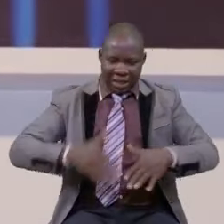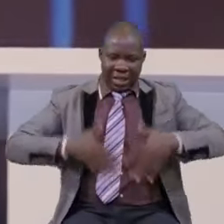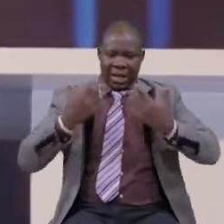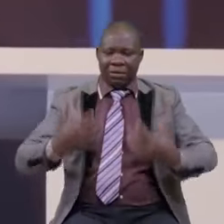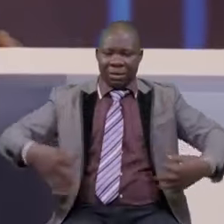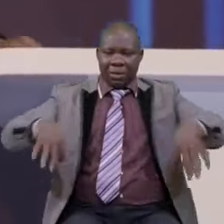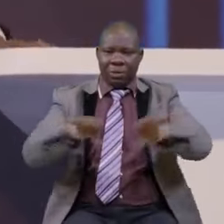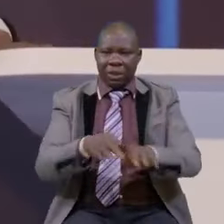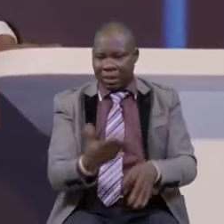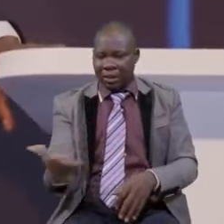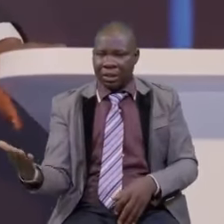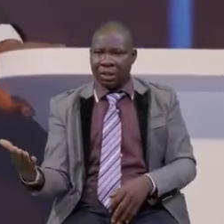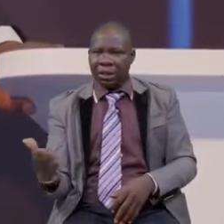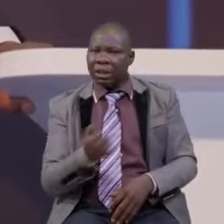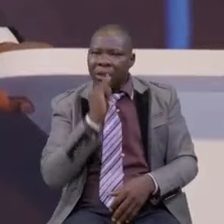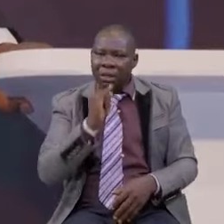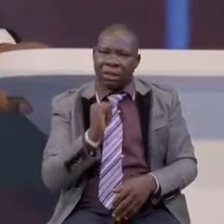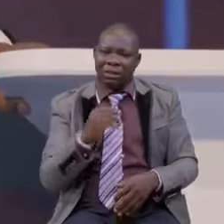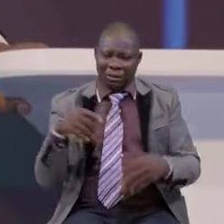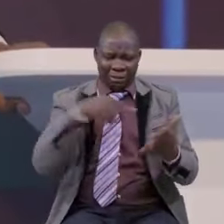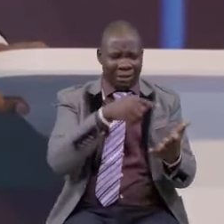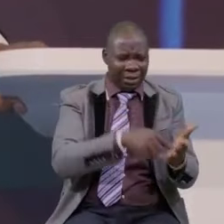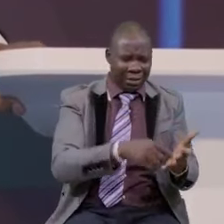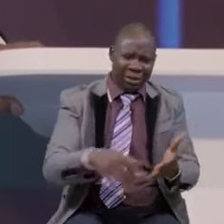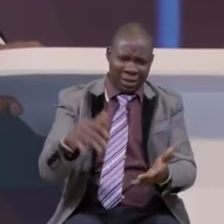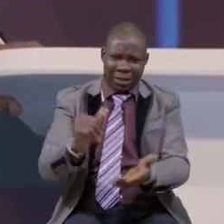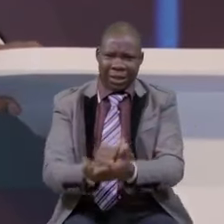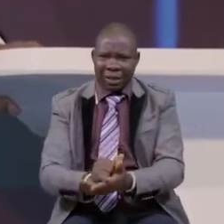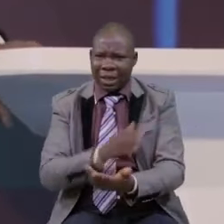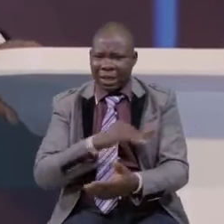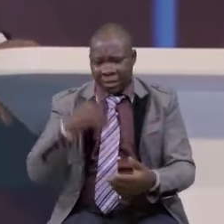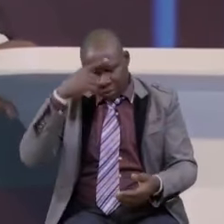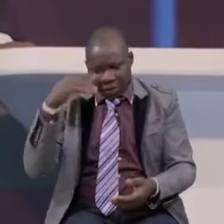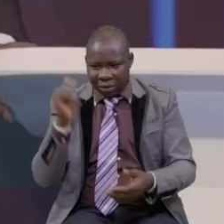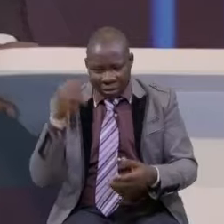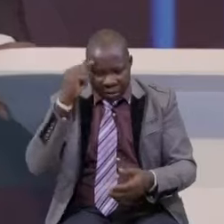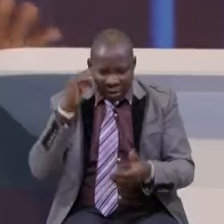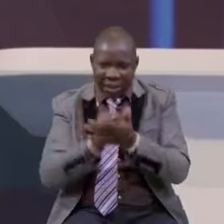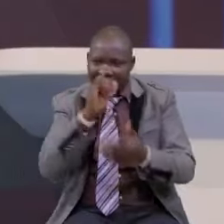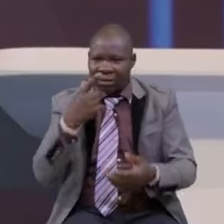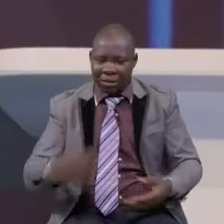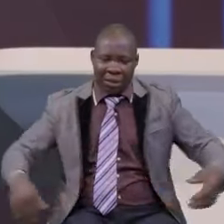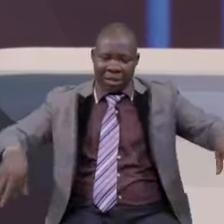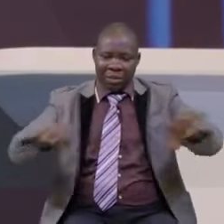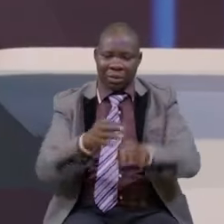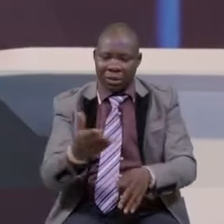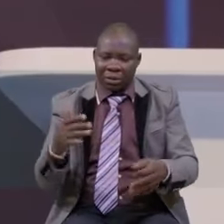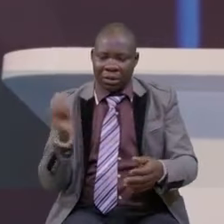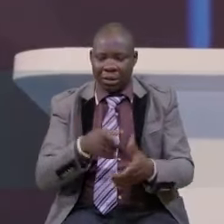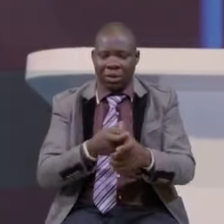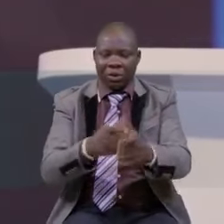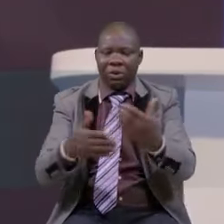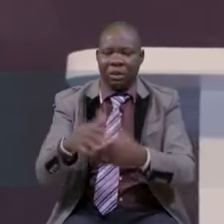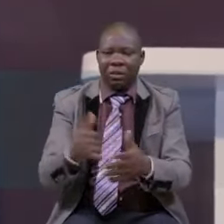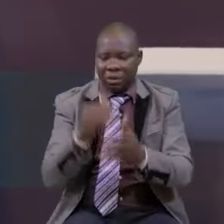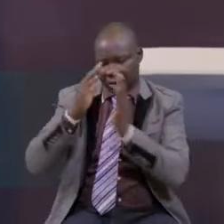is, you know, this and that. And because they think that's the essential thing, that's what they're running after. They leave school,